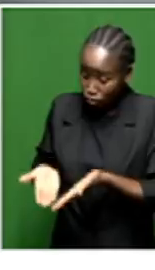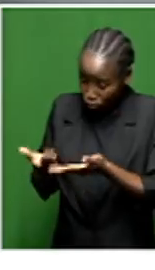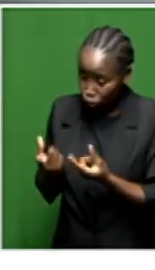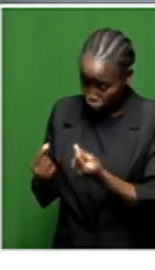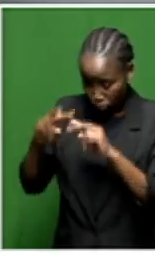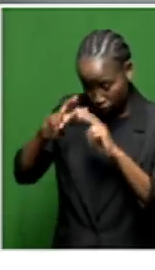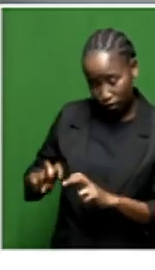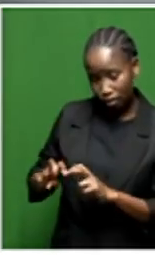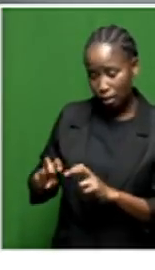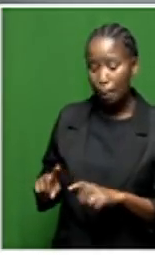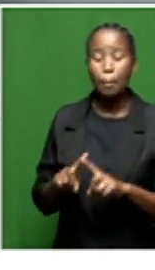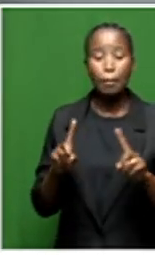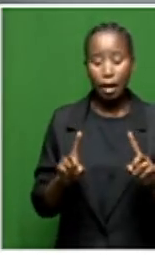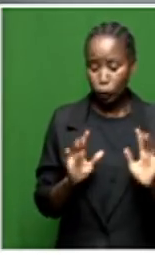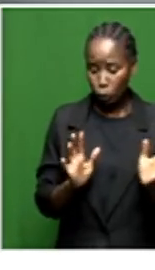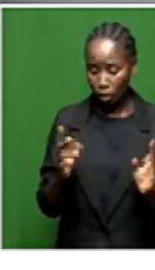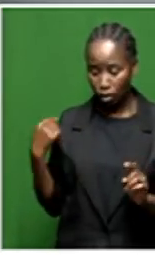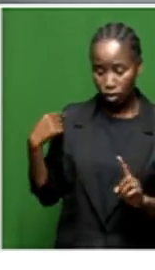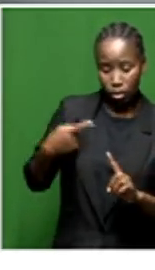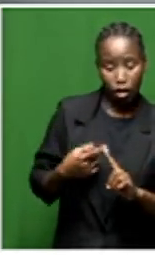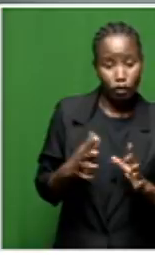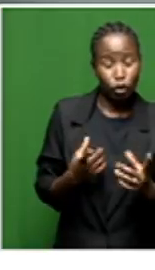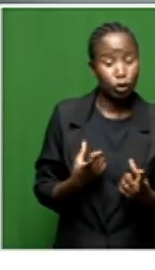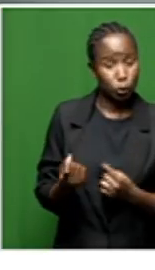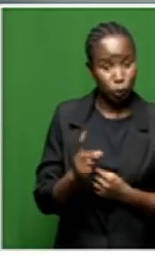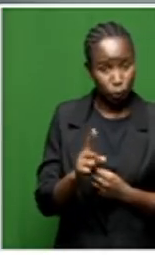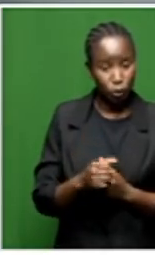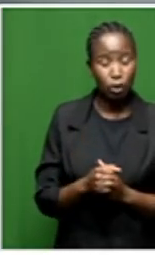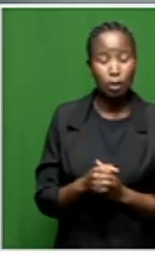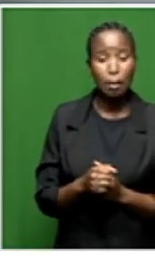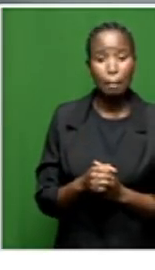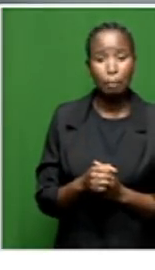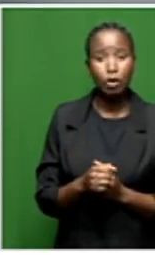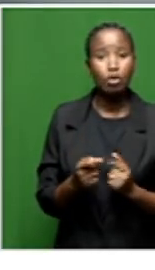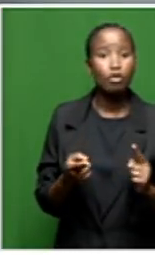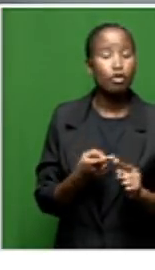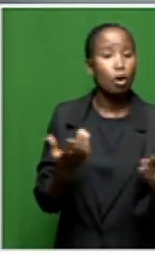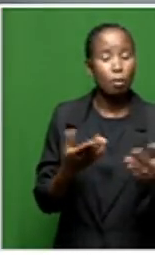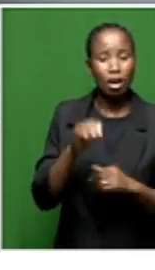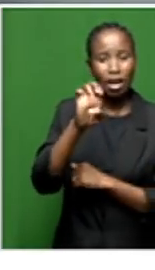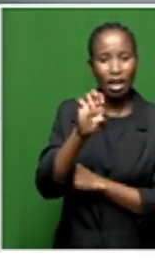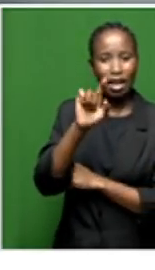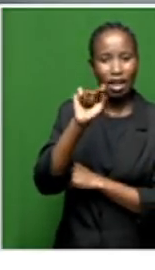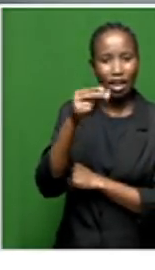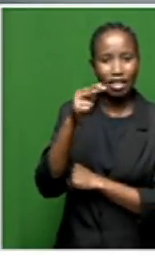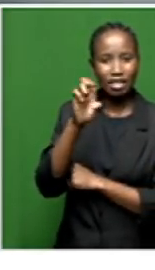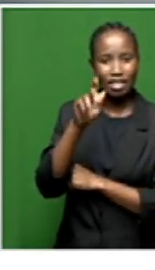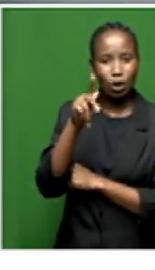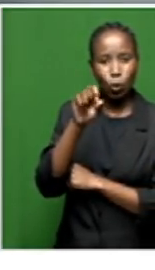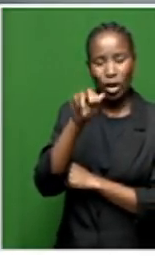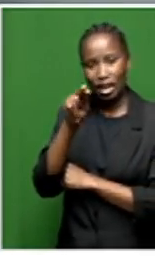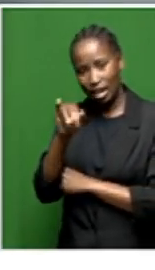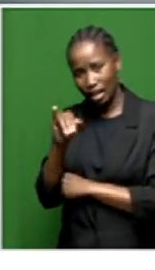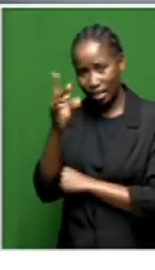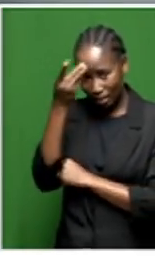at how we have done in the eThekwini Durban waste, the